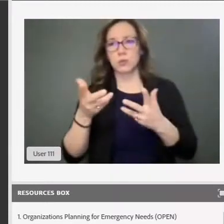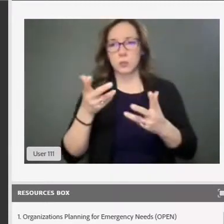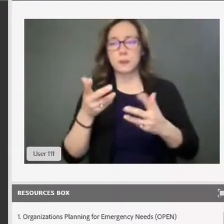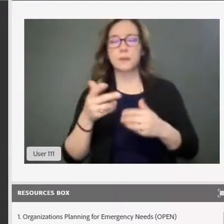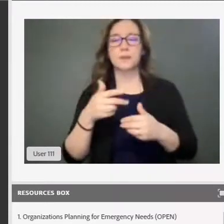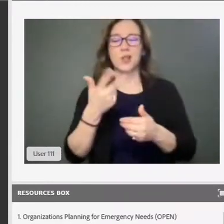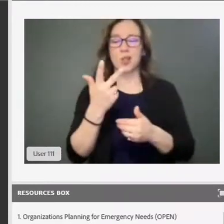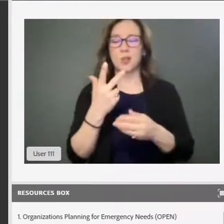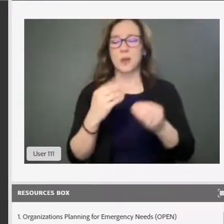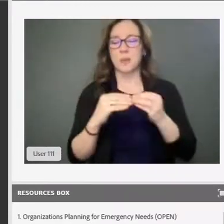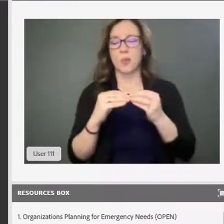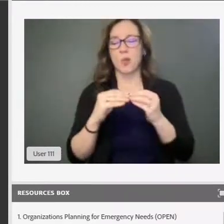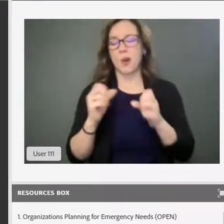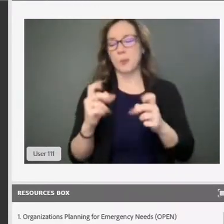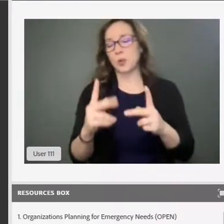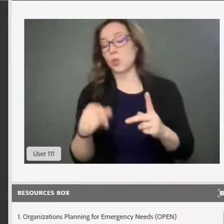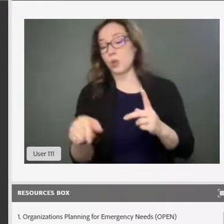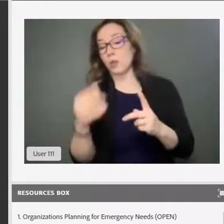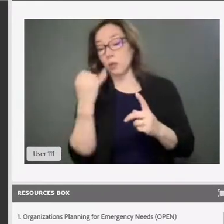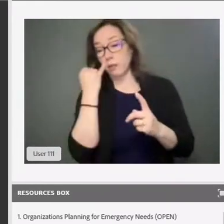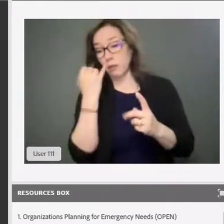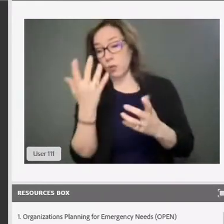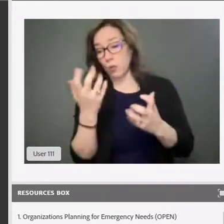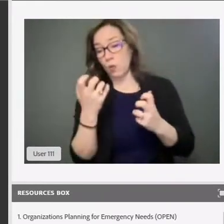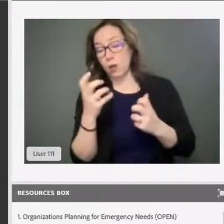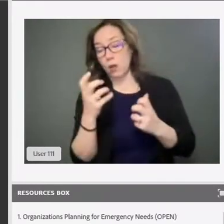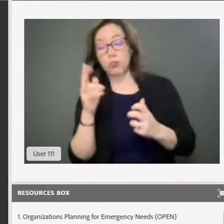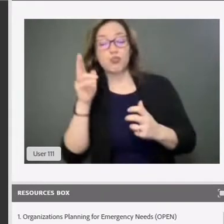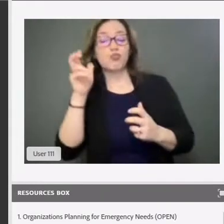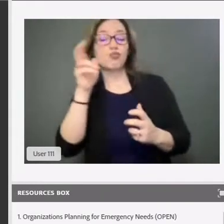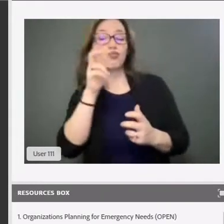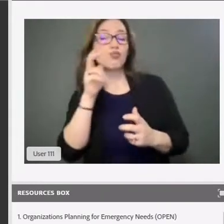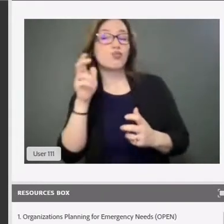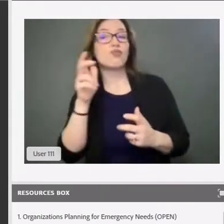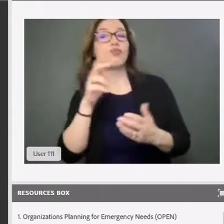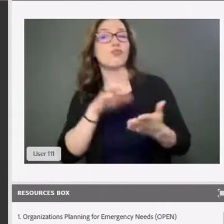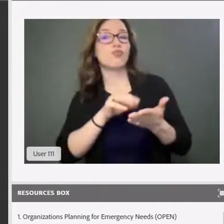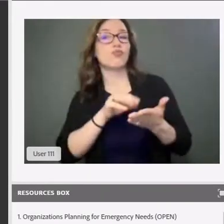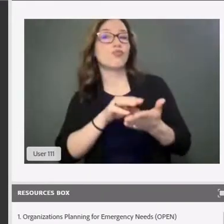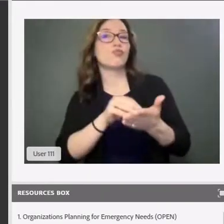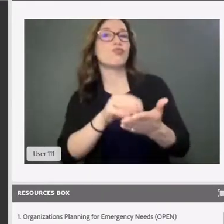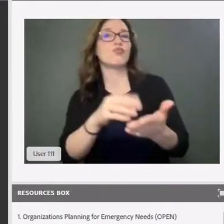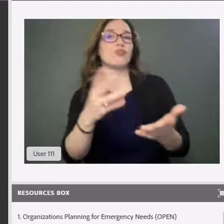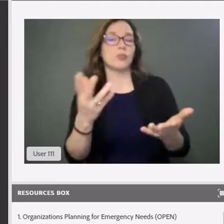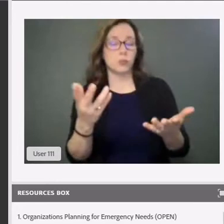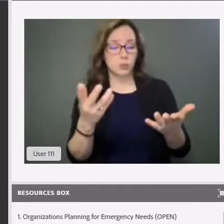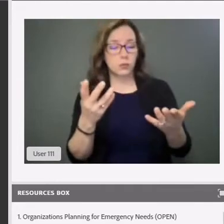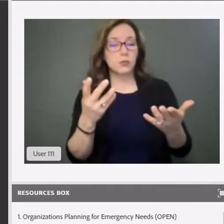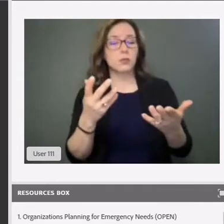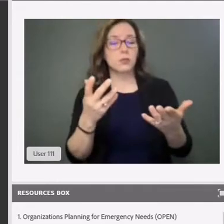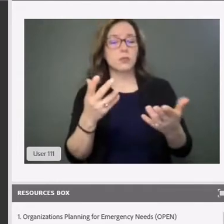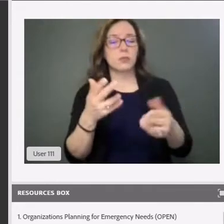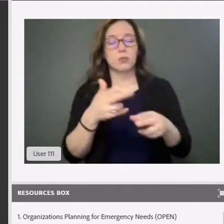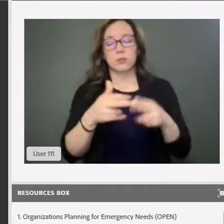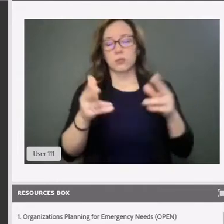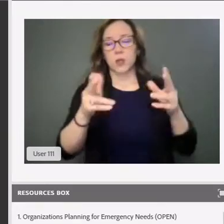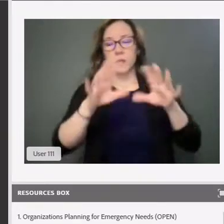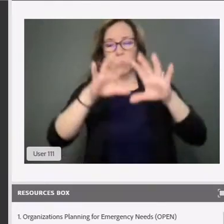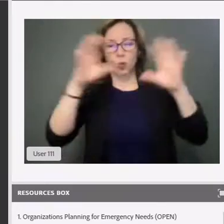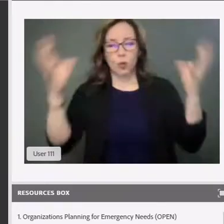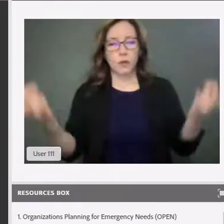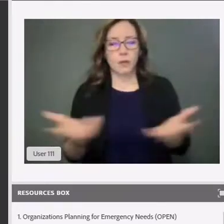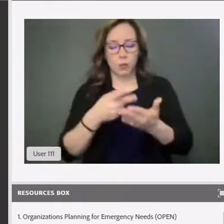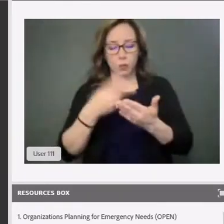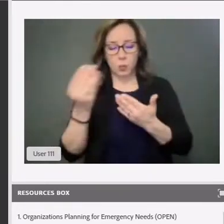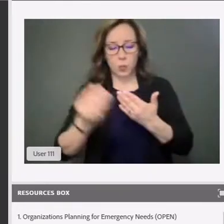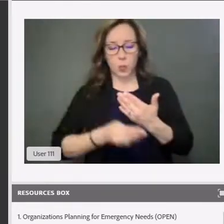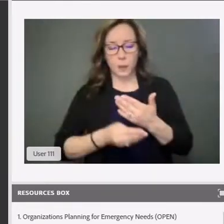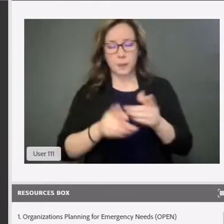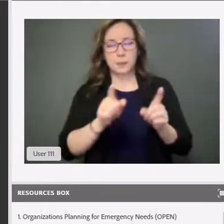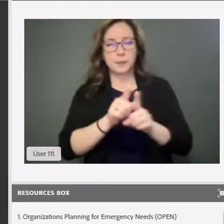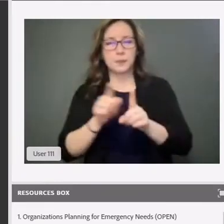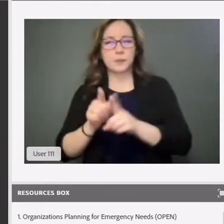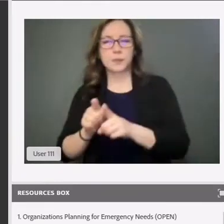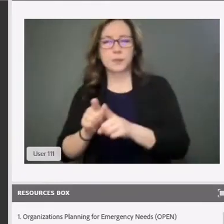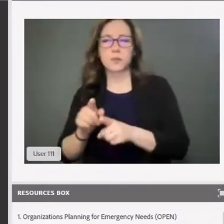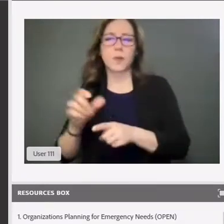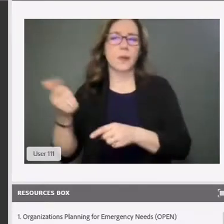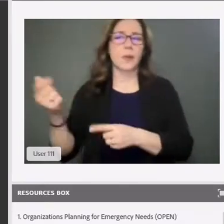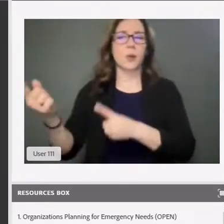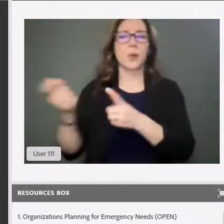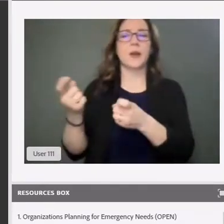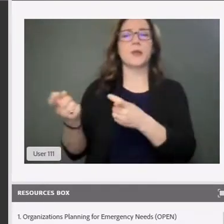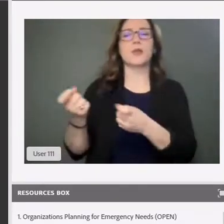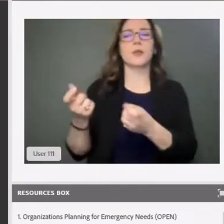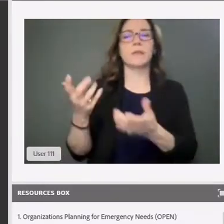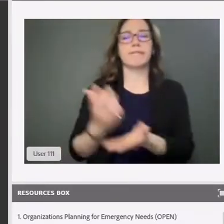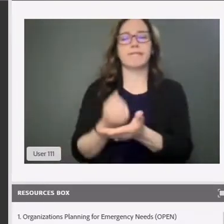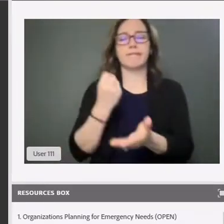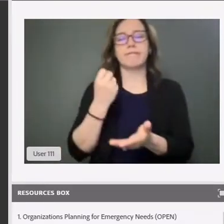more opportunities for you if you want to listen in and just hear what we have to say, give a brief overview of the program, but also hear some of the other questions